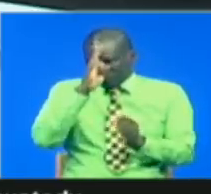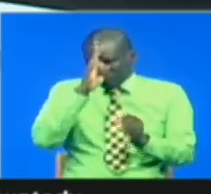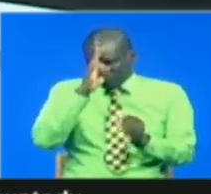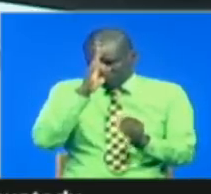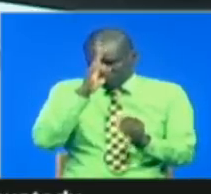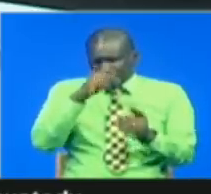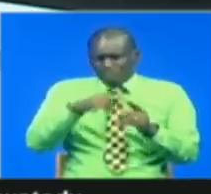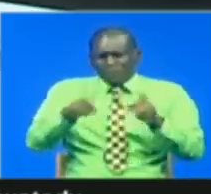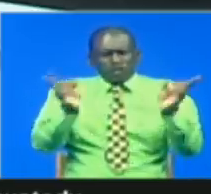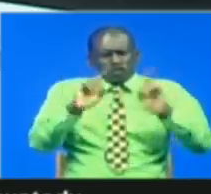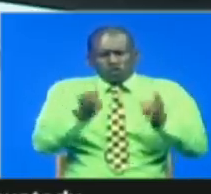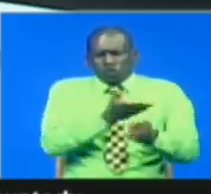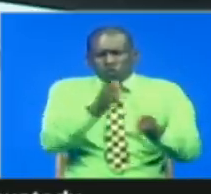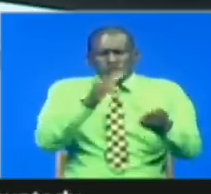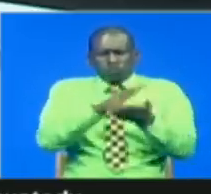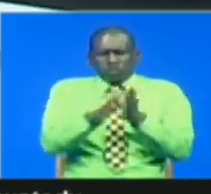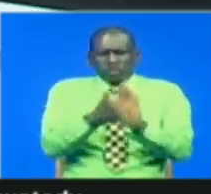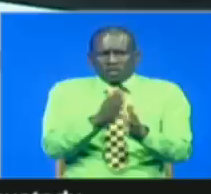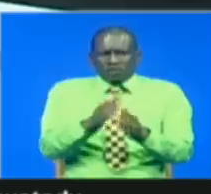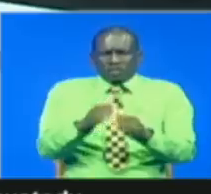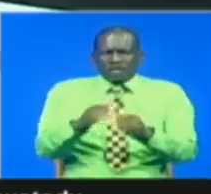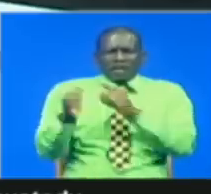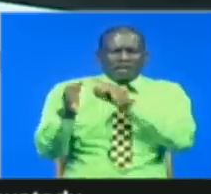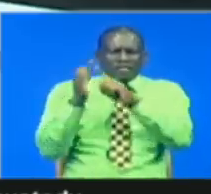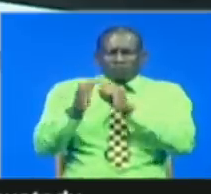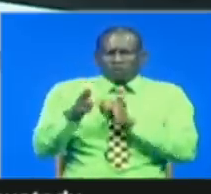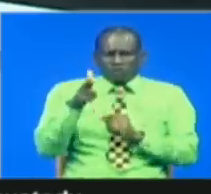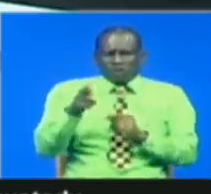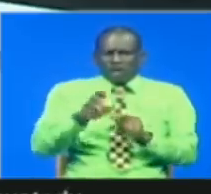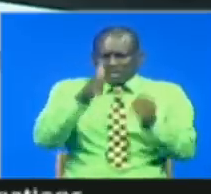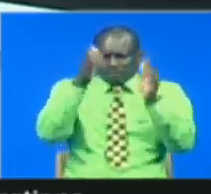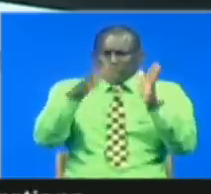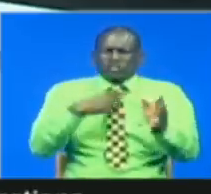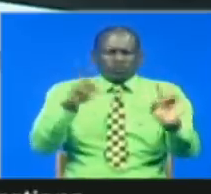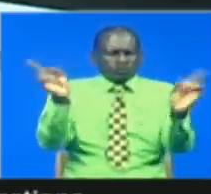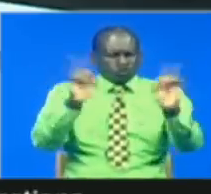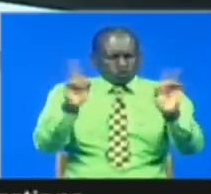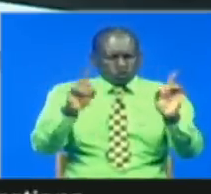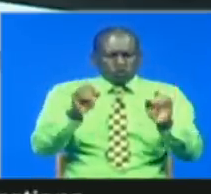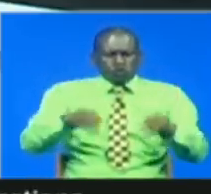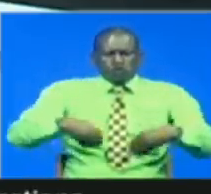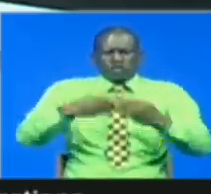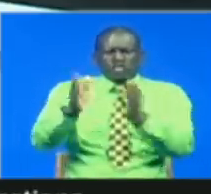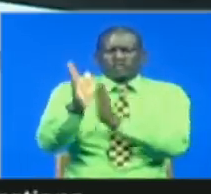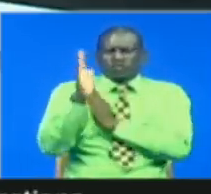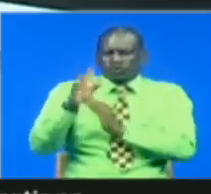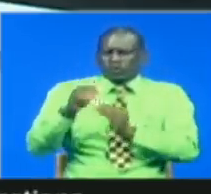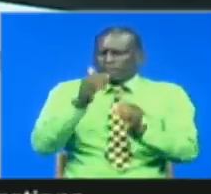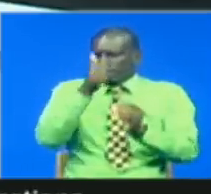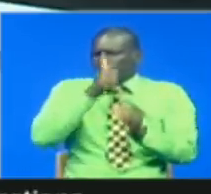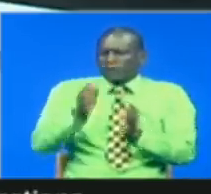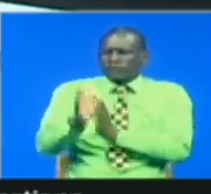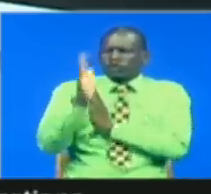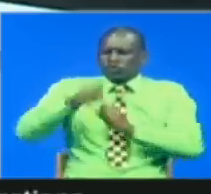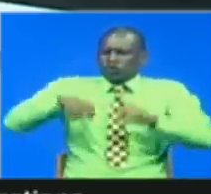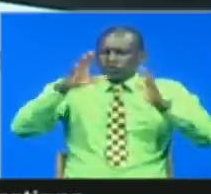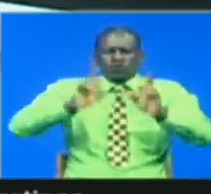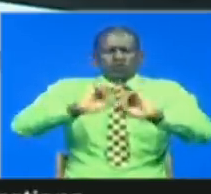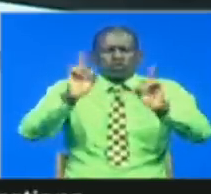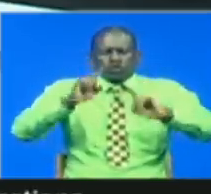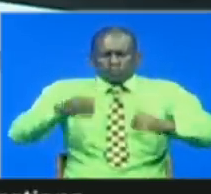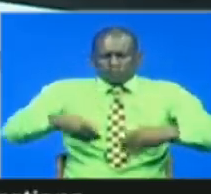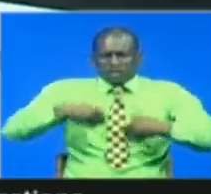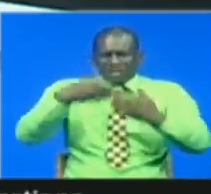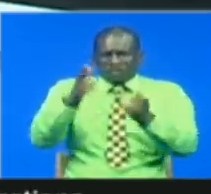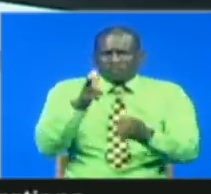field experience with firearms. Cosmos, you say no, they should not arm the guards. They should instead deploy officers to man the